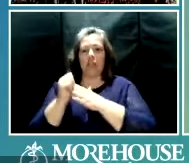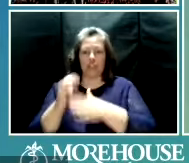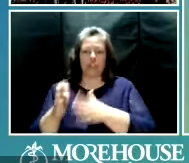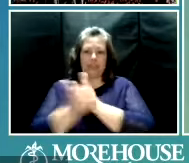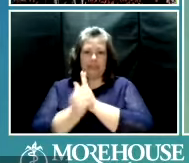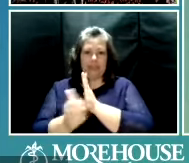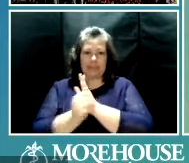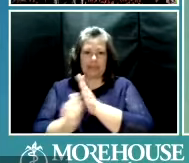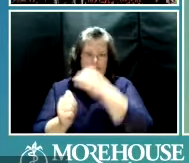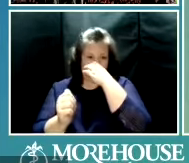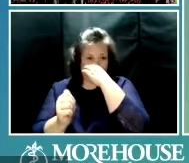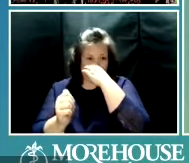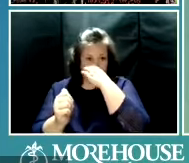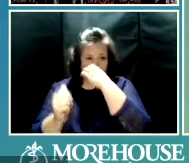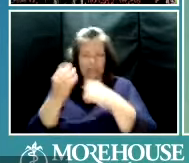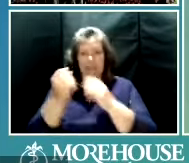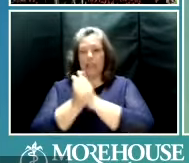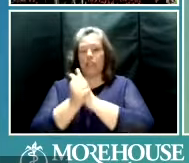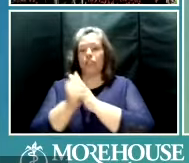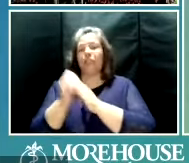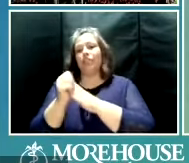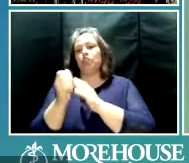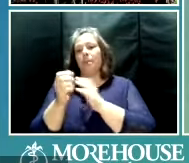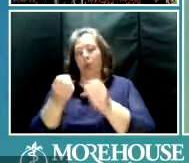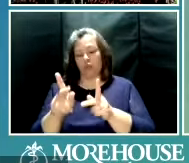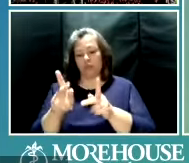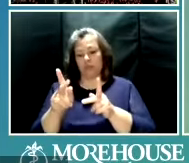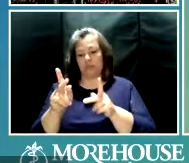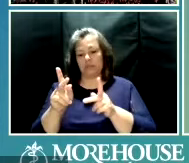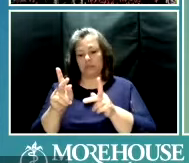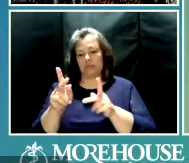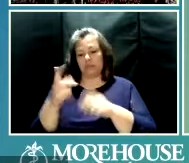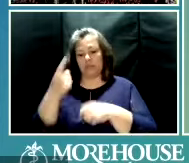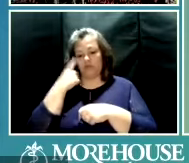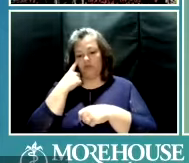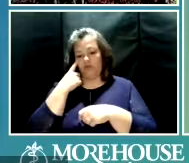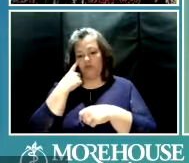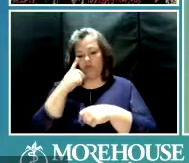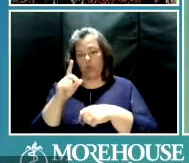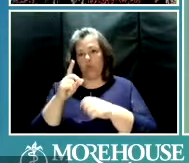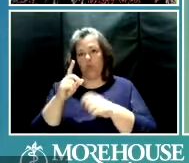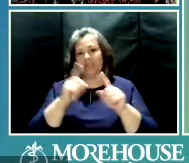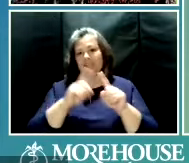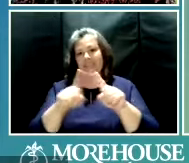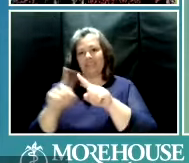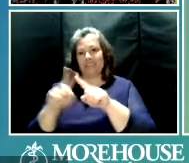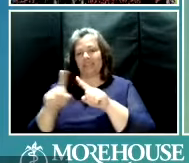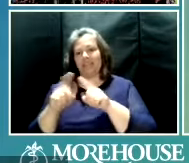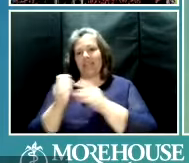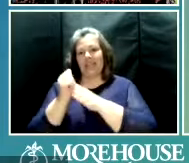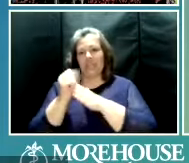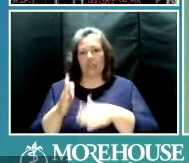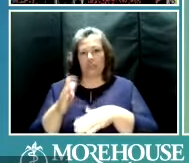skills and the leadership opportunities for all kinds of diverse leaders.